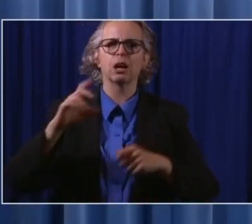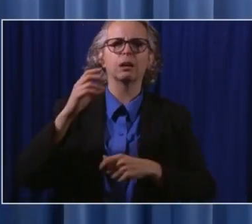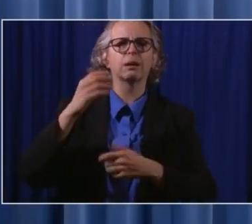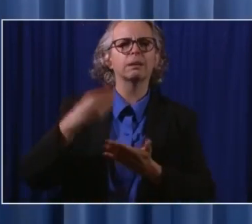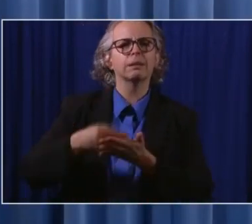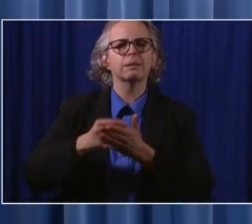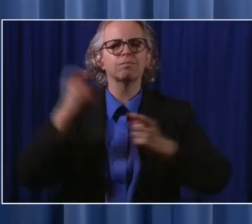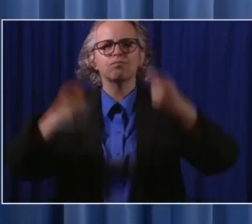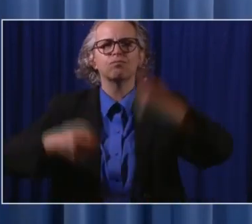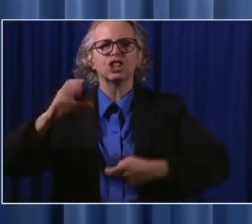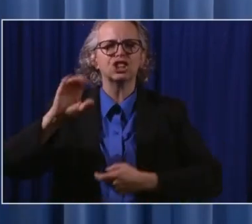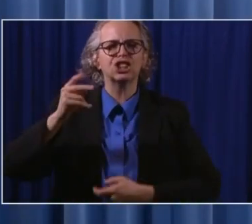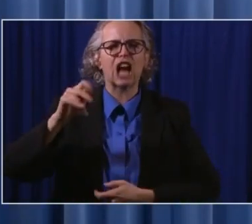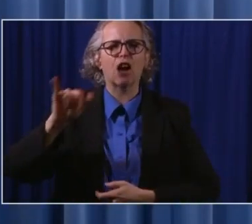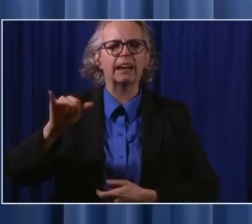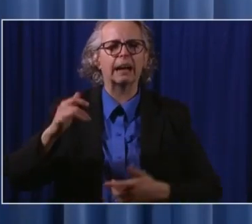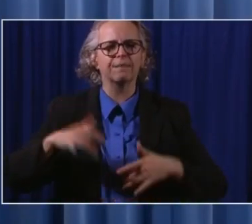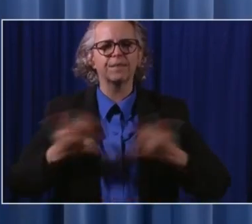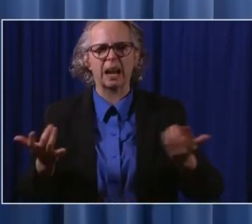confirmed cases, 51.